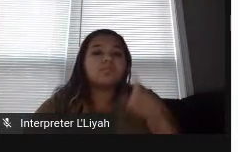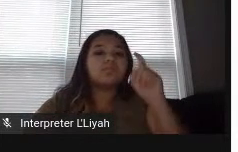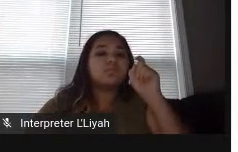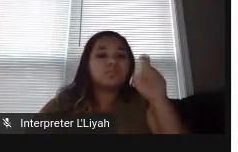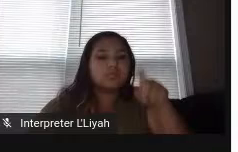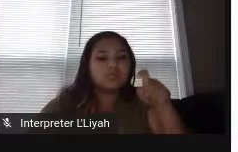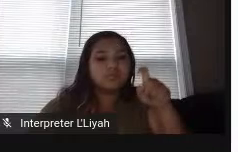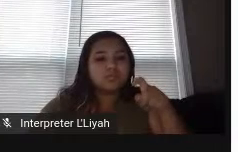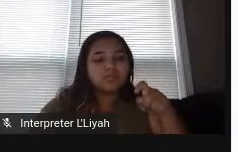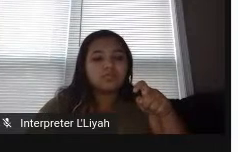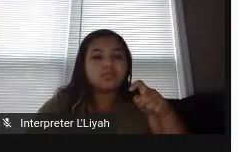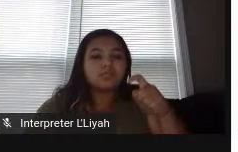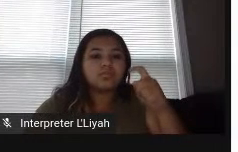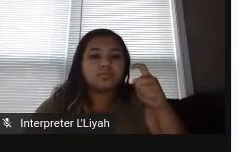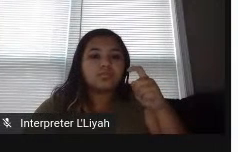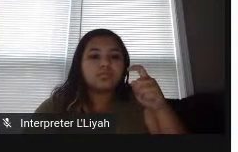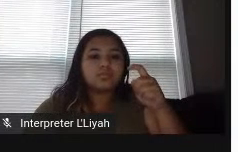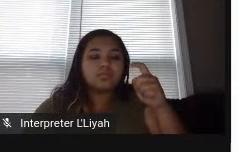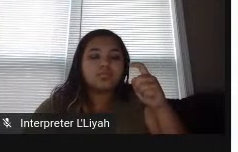is needing